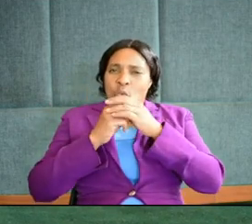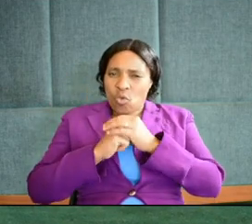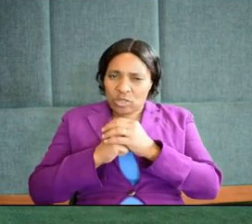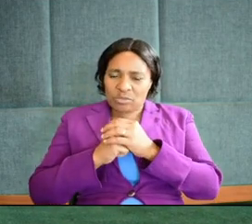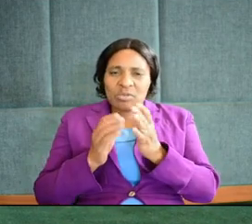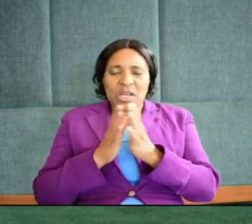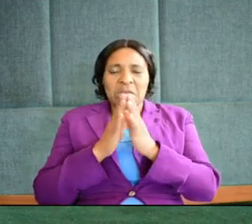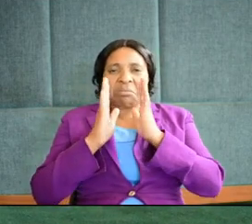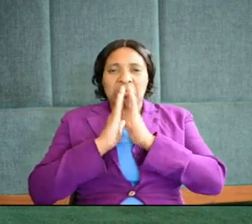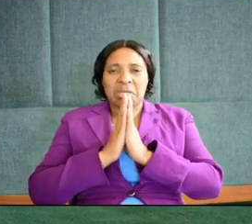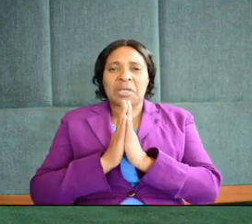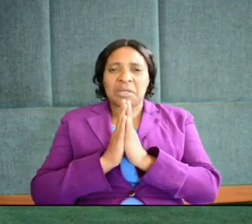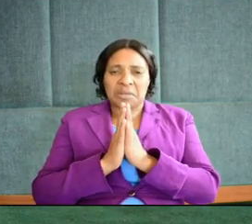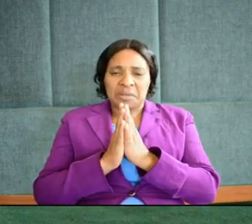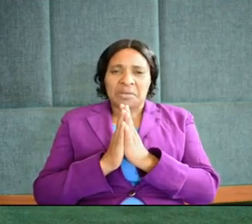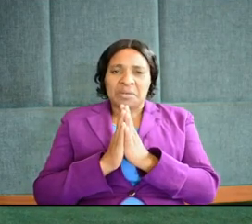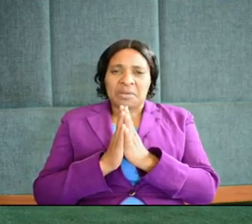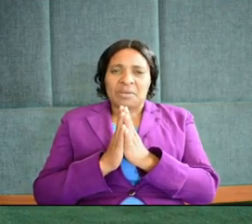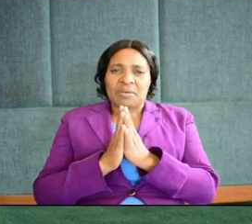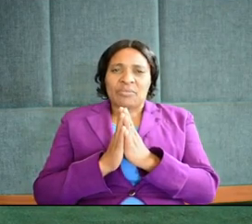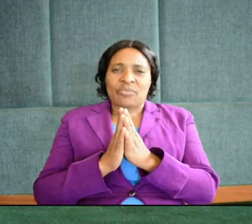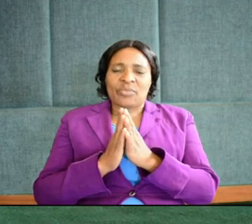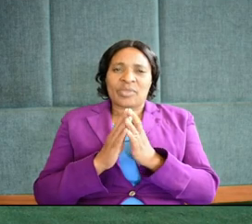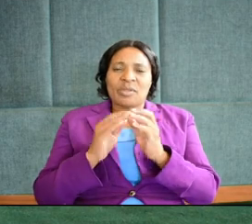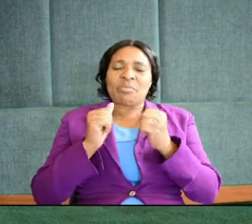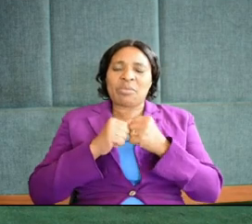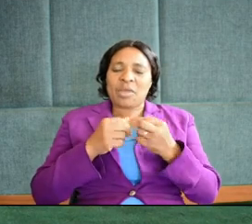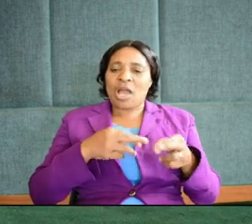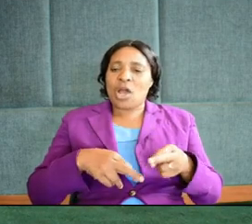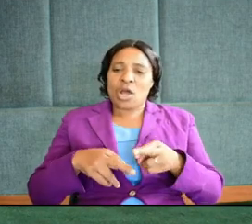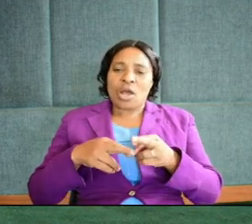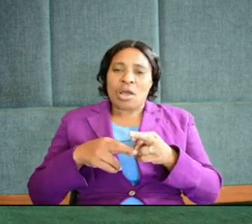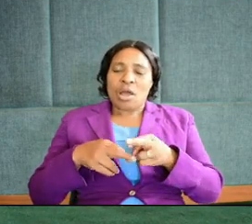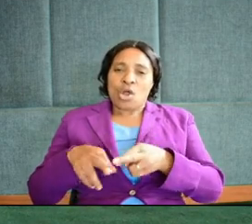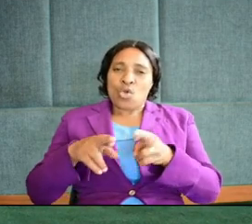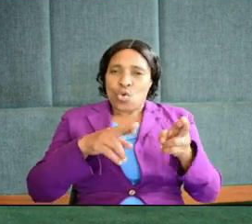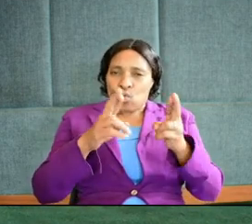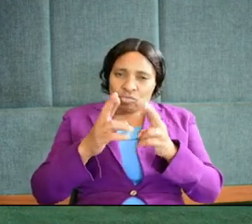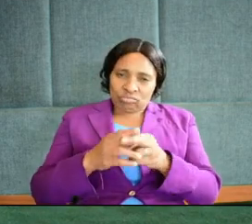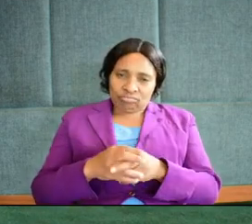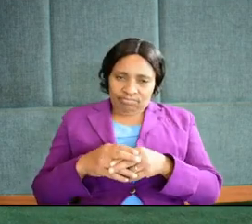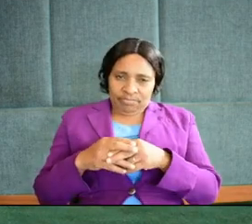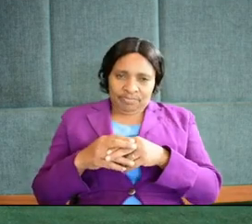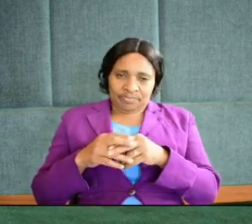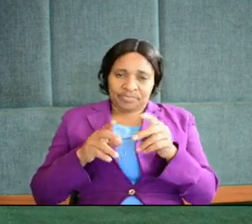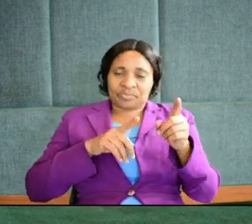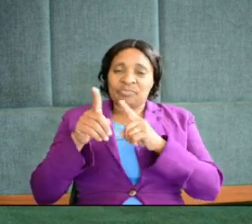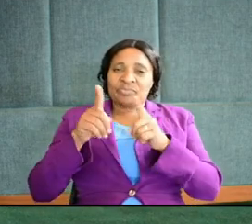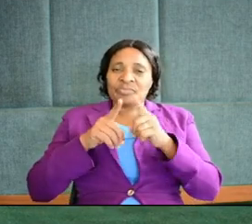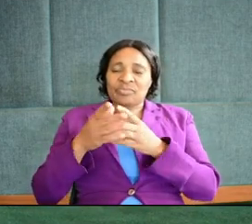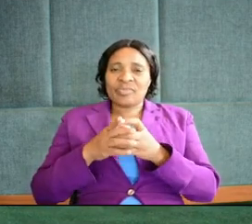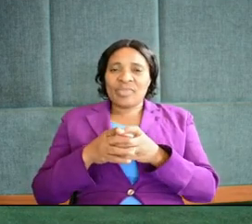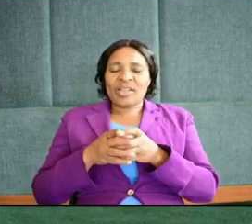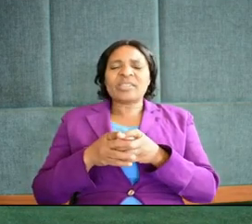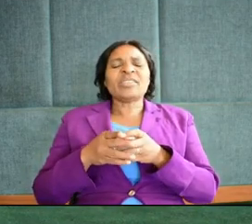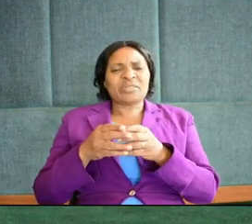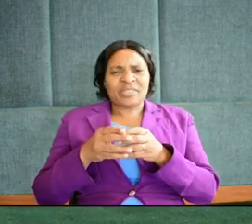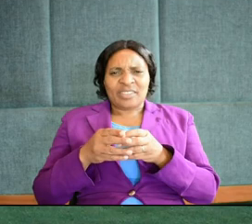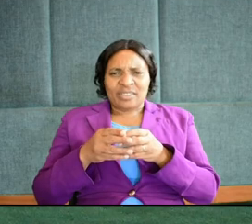prayer. A road trip. A road trip. How about you, Finley? A road